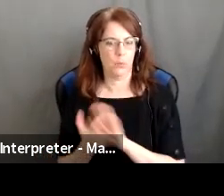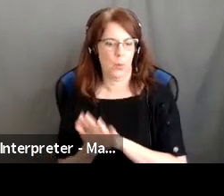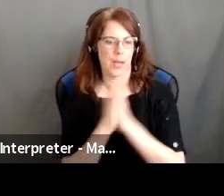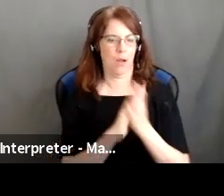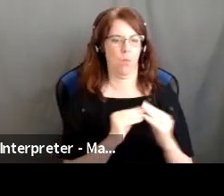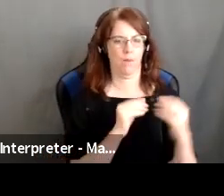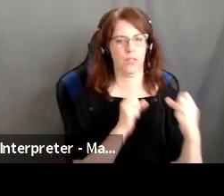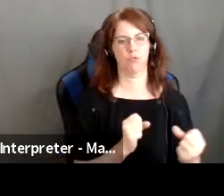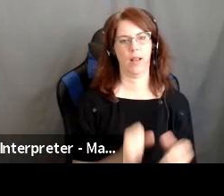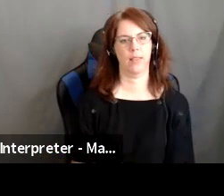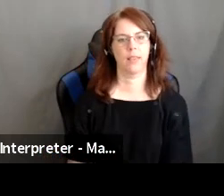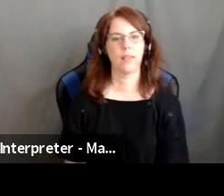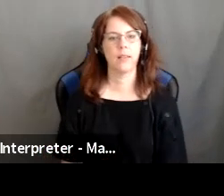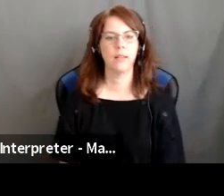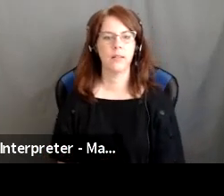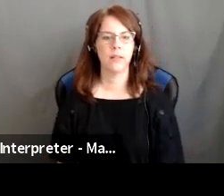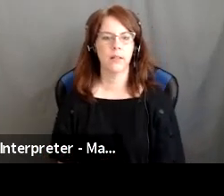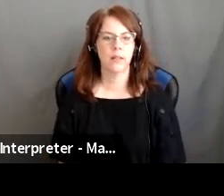strength.